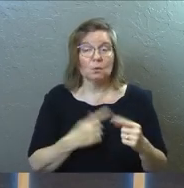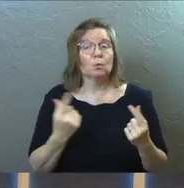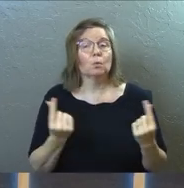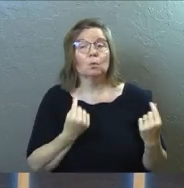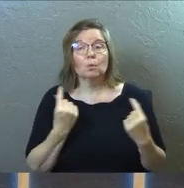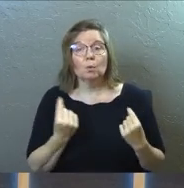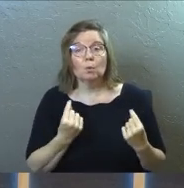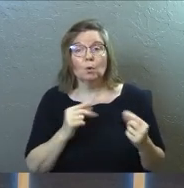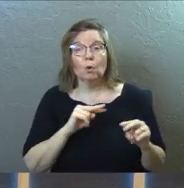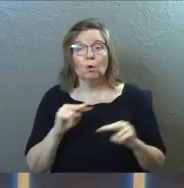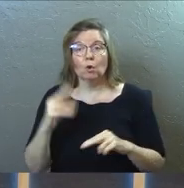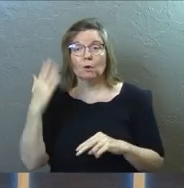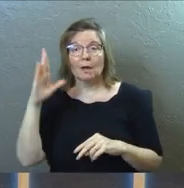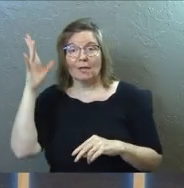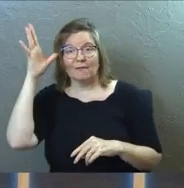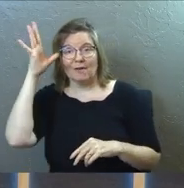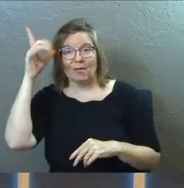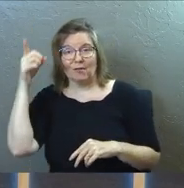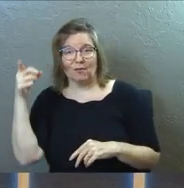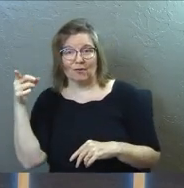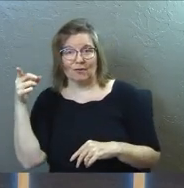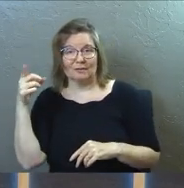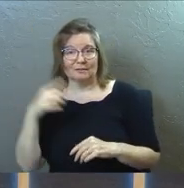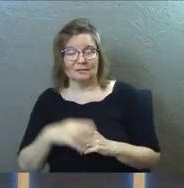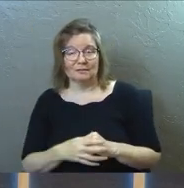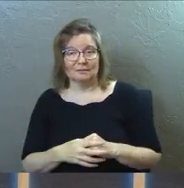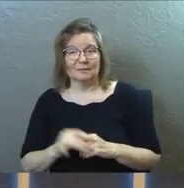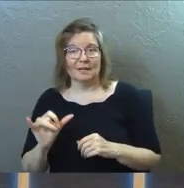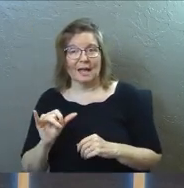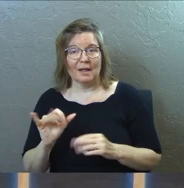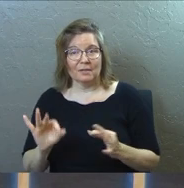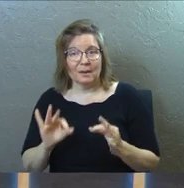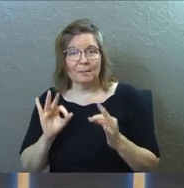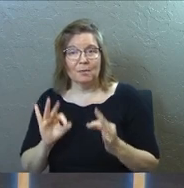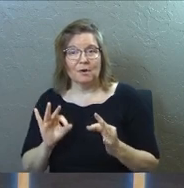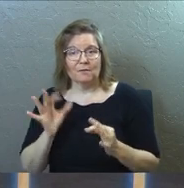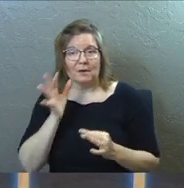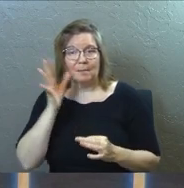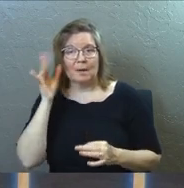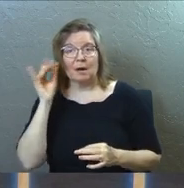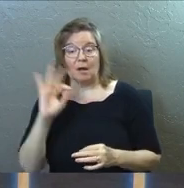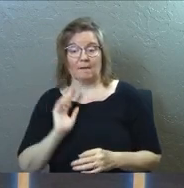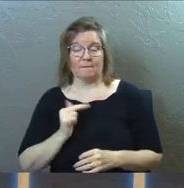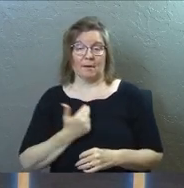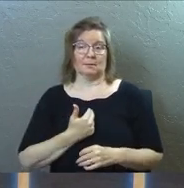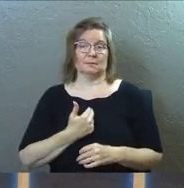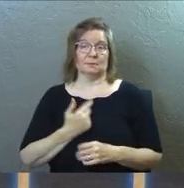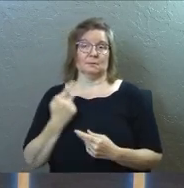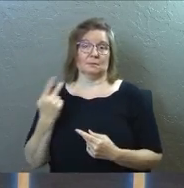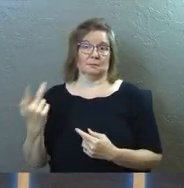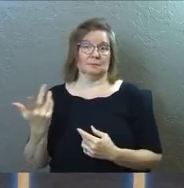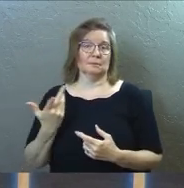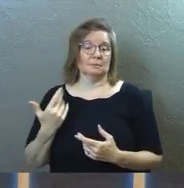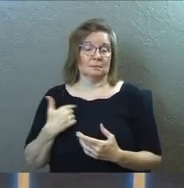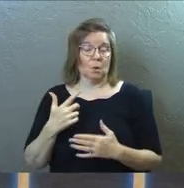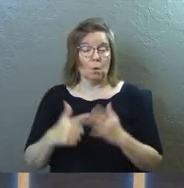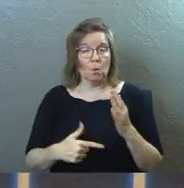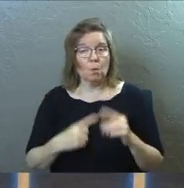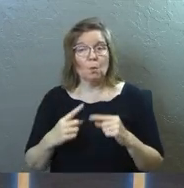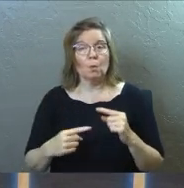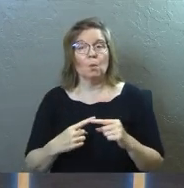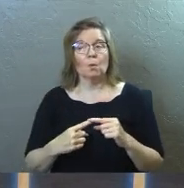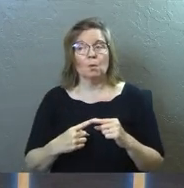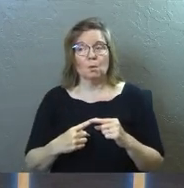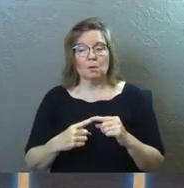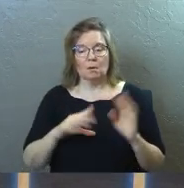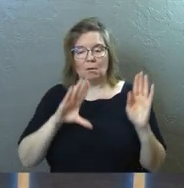we have to do is look at God the Father as the perfect parent of us. And